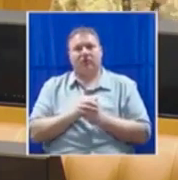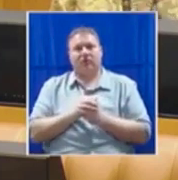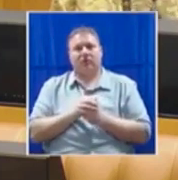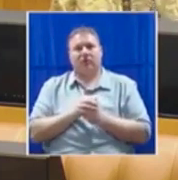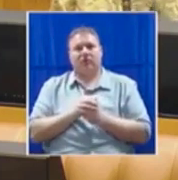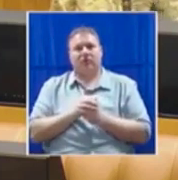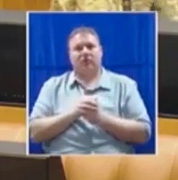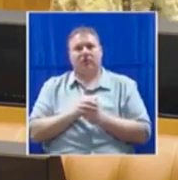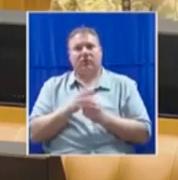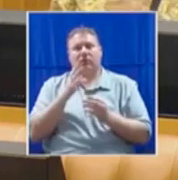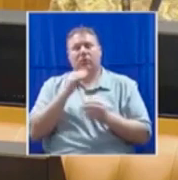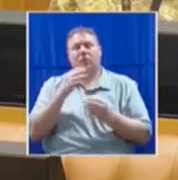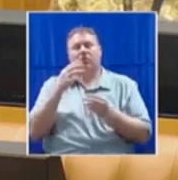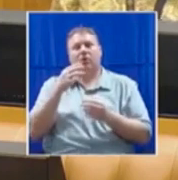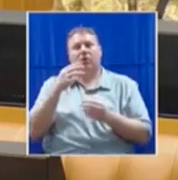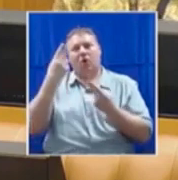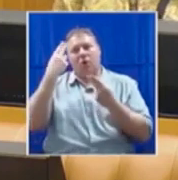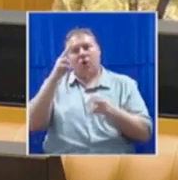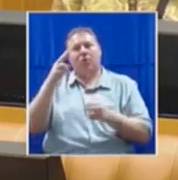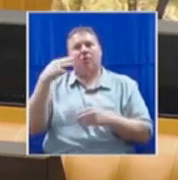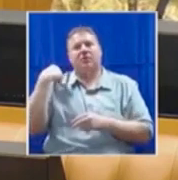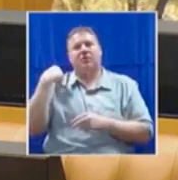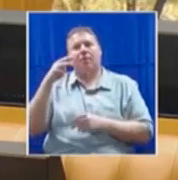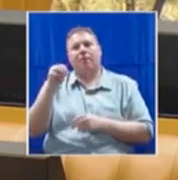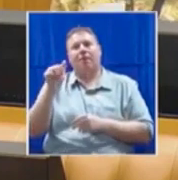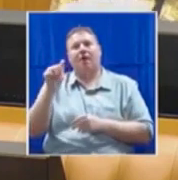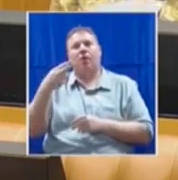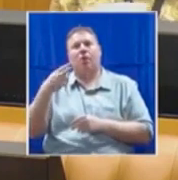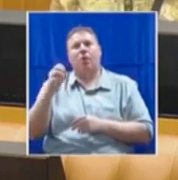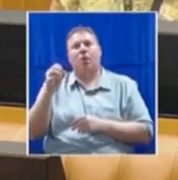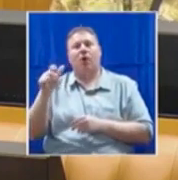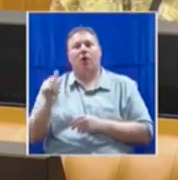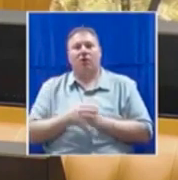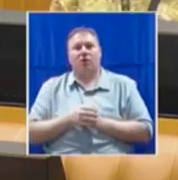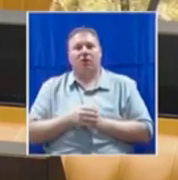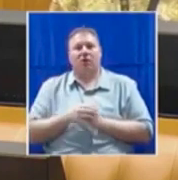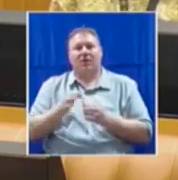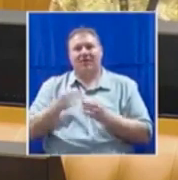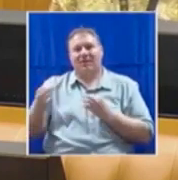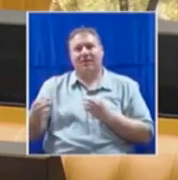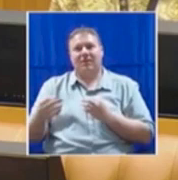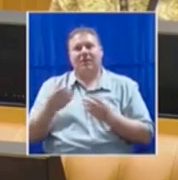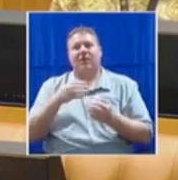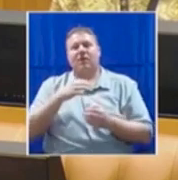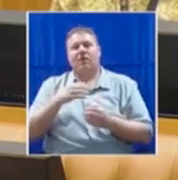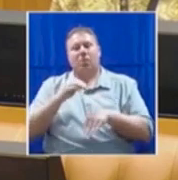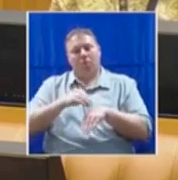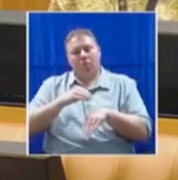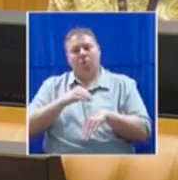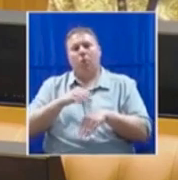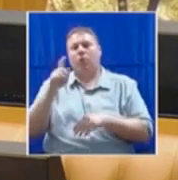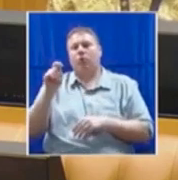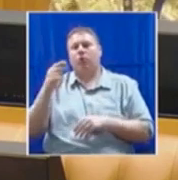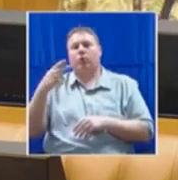Honorable Minister Lamula, that by end of this year, he would have extended the number of Tutuzela centers.